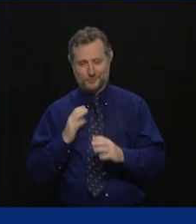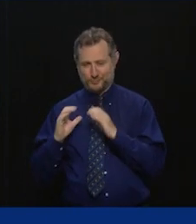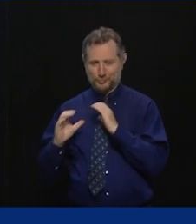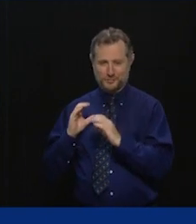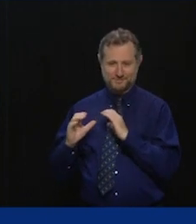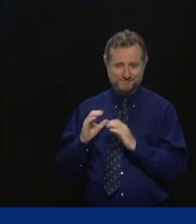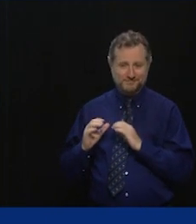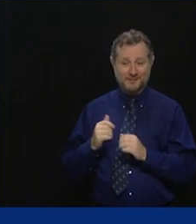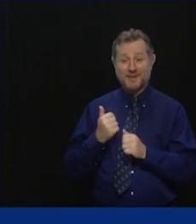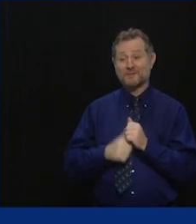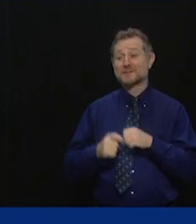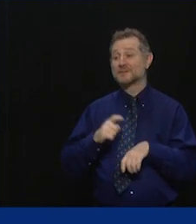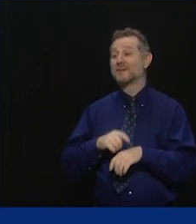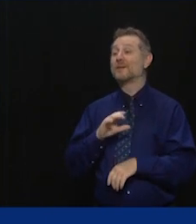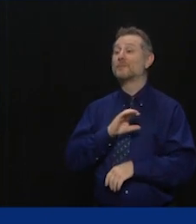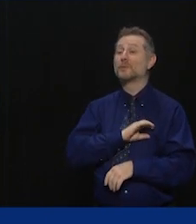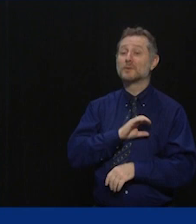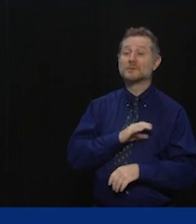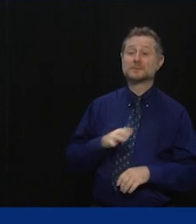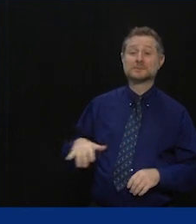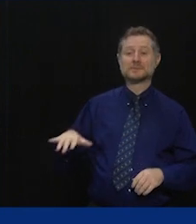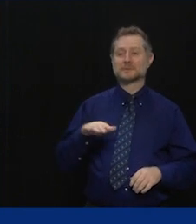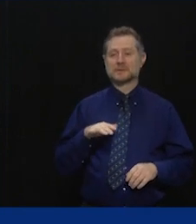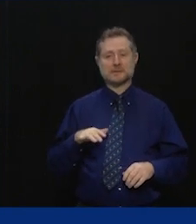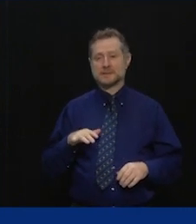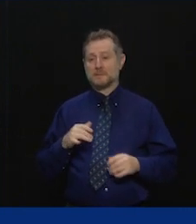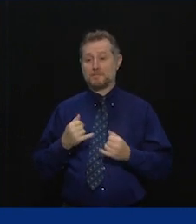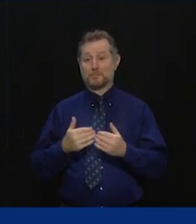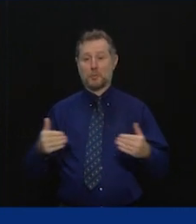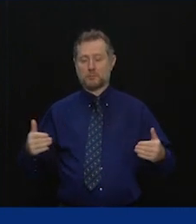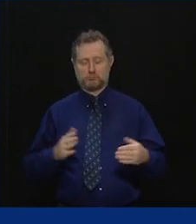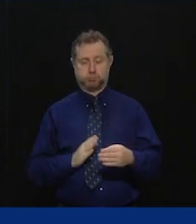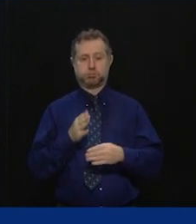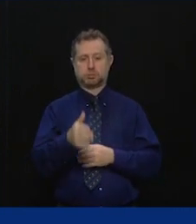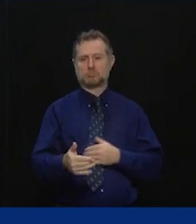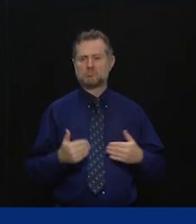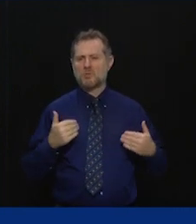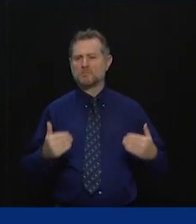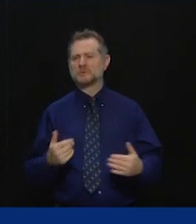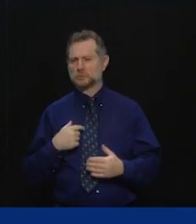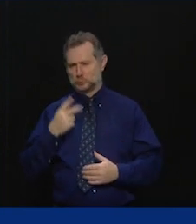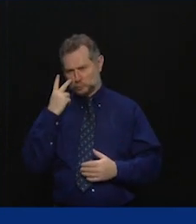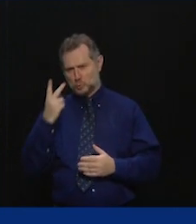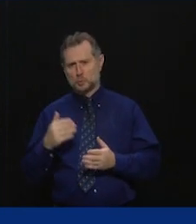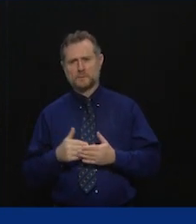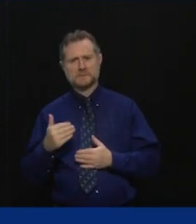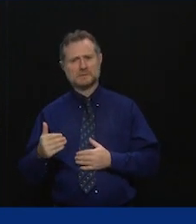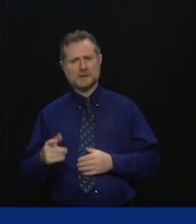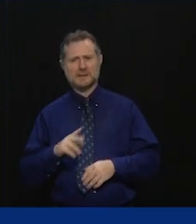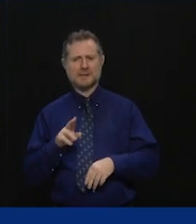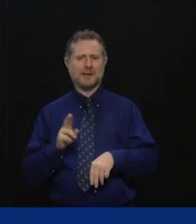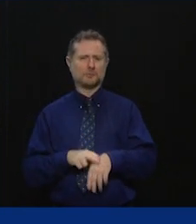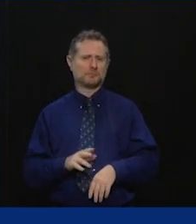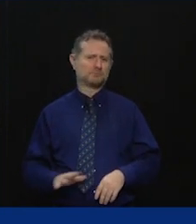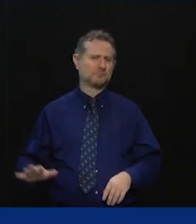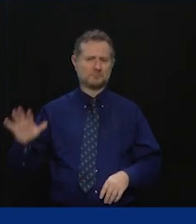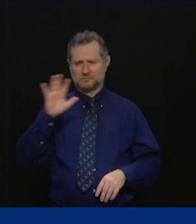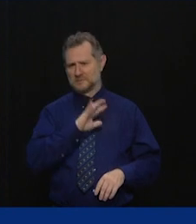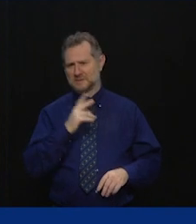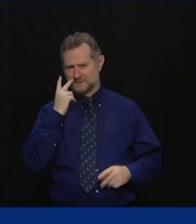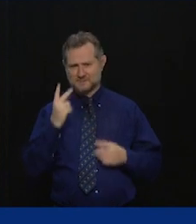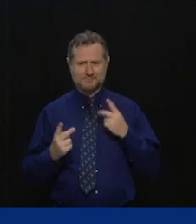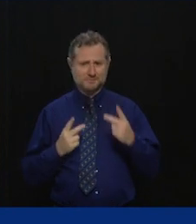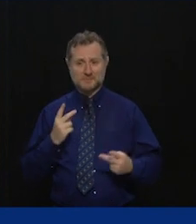a member of law enforcement, crosses the line, as we saw too often even nationally over the last few years, there will be very